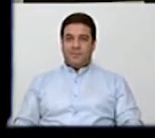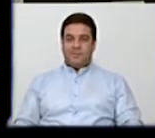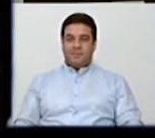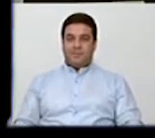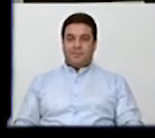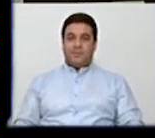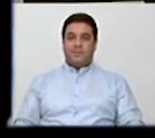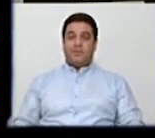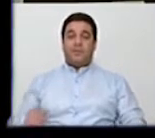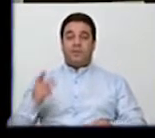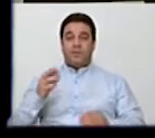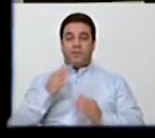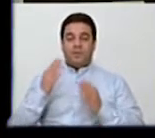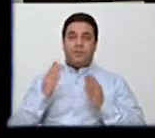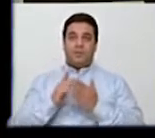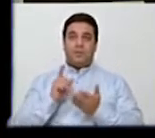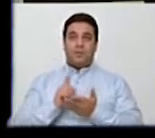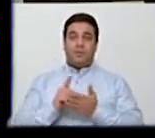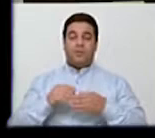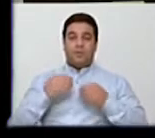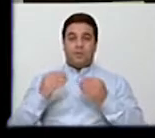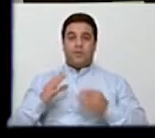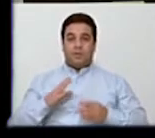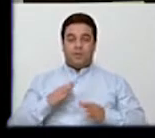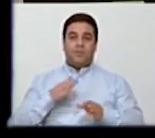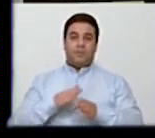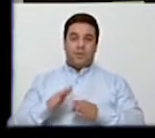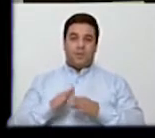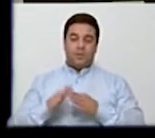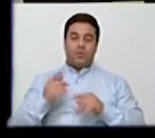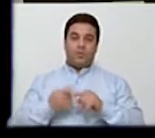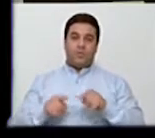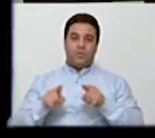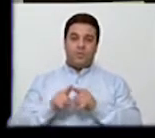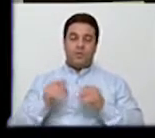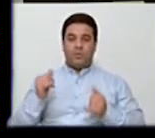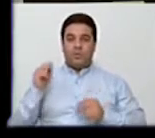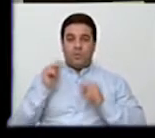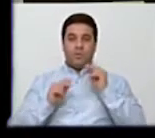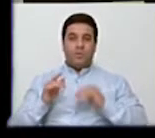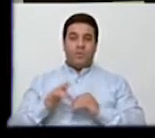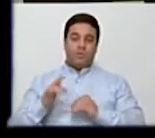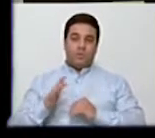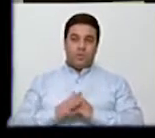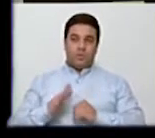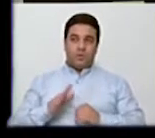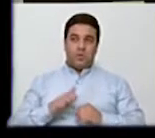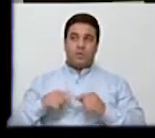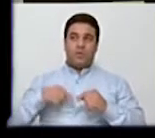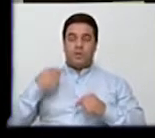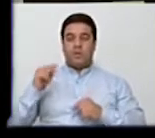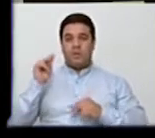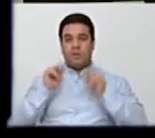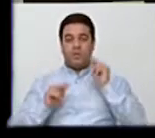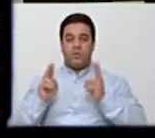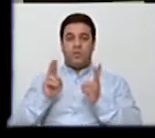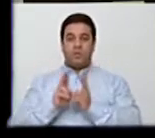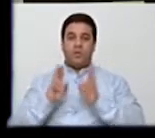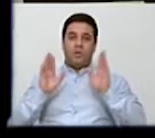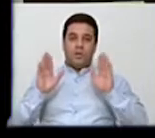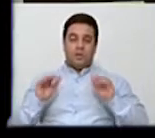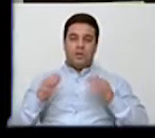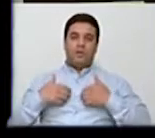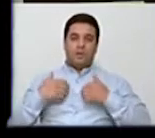kerak? Mustaqil bajarish uchun berilgan topshiriqlarni bajaring. Shu bilan bugungi darsimiz o'z nihoyasiga yetdi. Keyingi darslarda